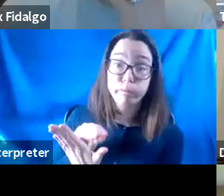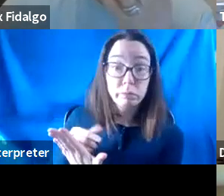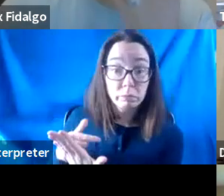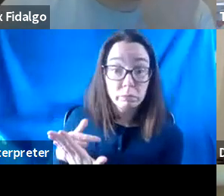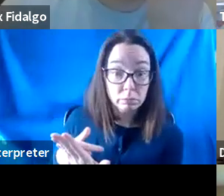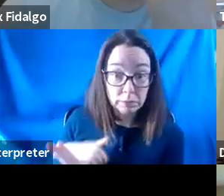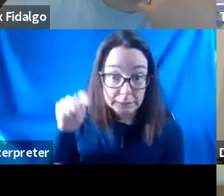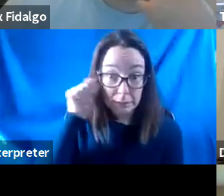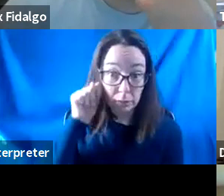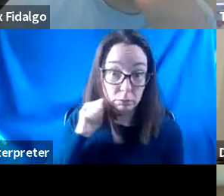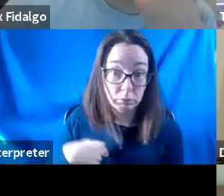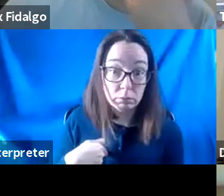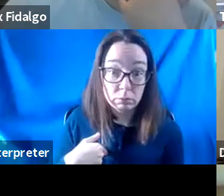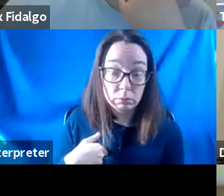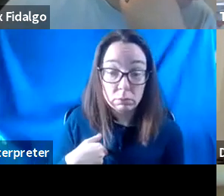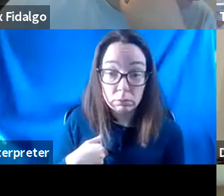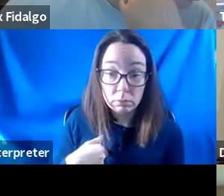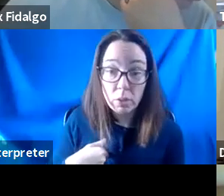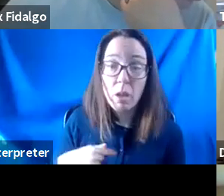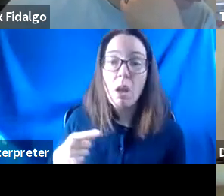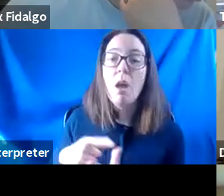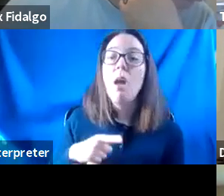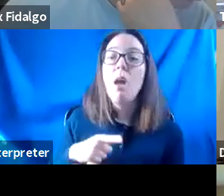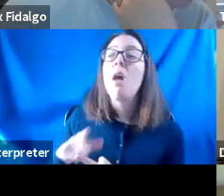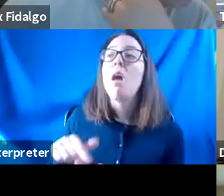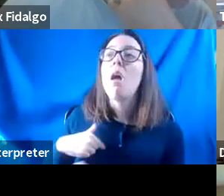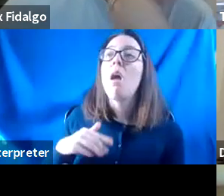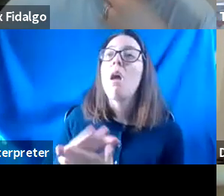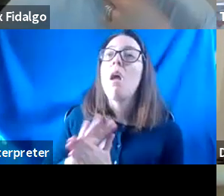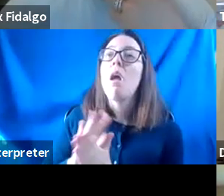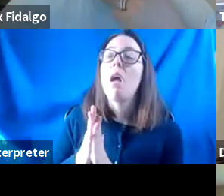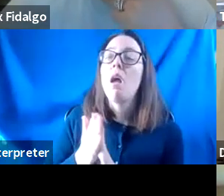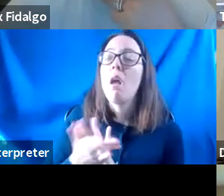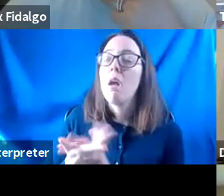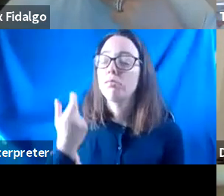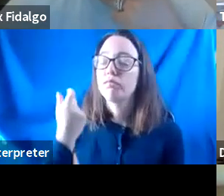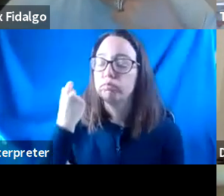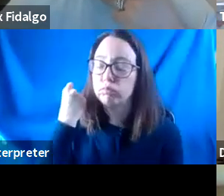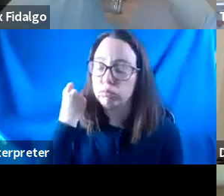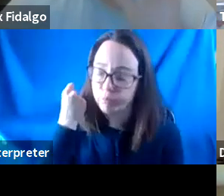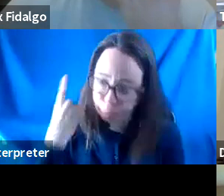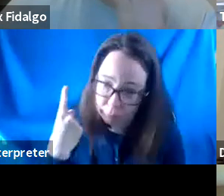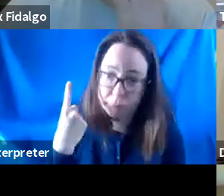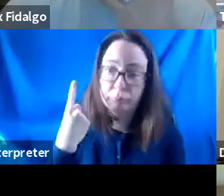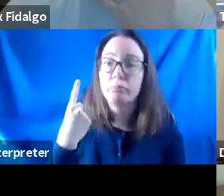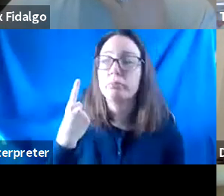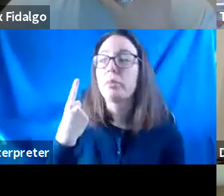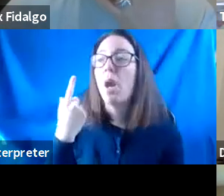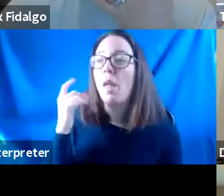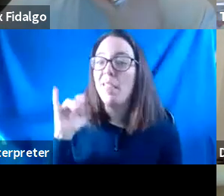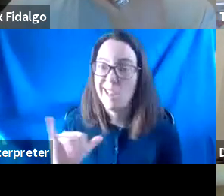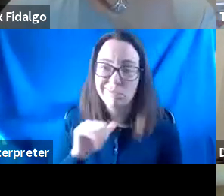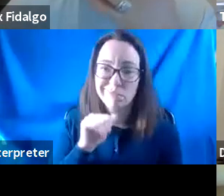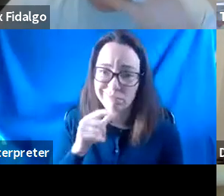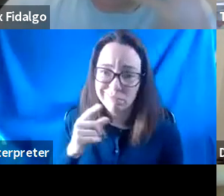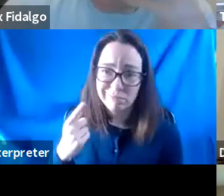you know, and I share with people like, this is how I came to understand why that was so hurtful. And this is how I had to work with it myself. And this is how I